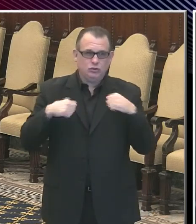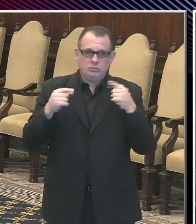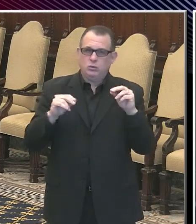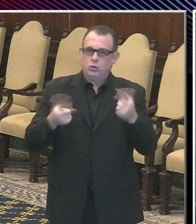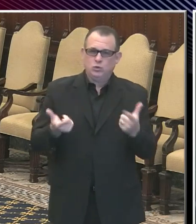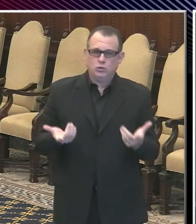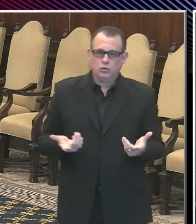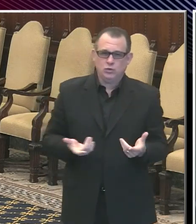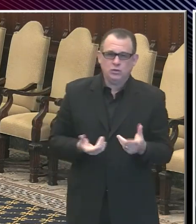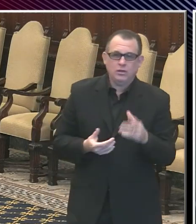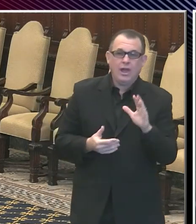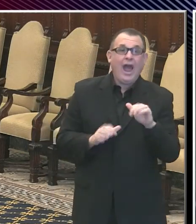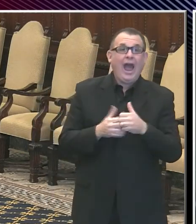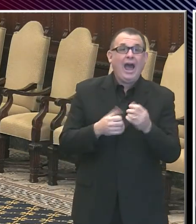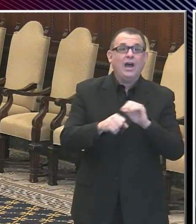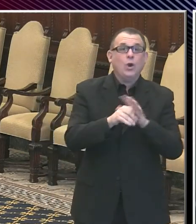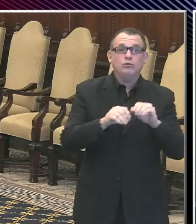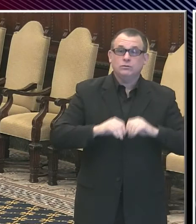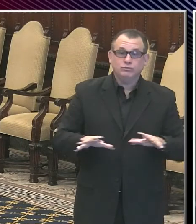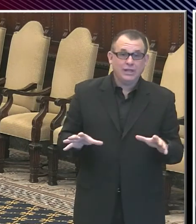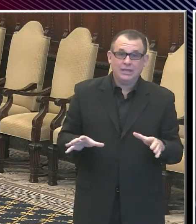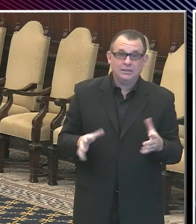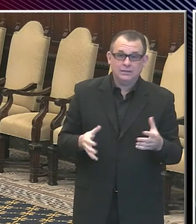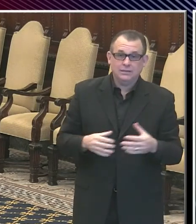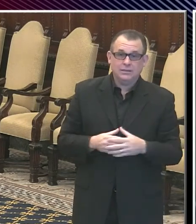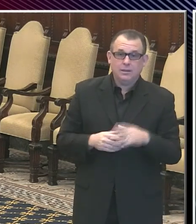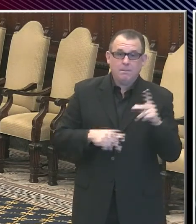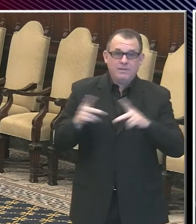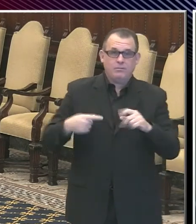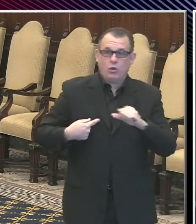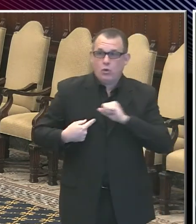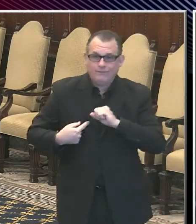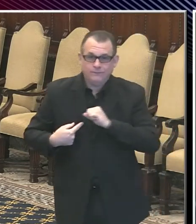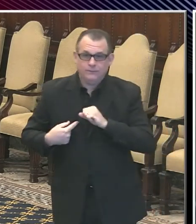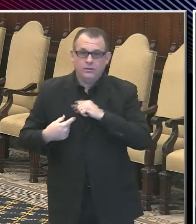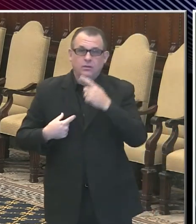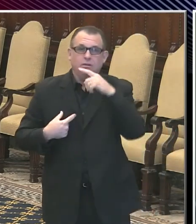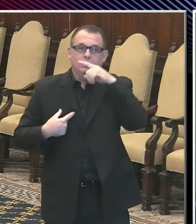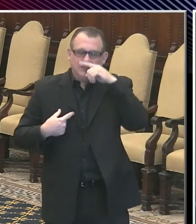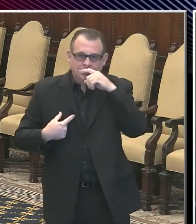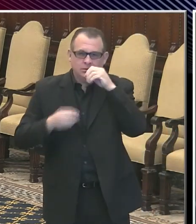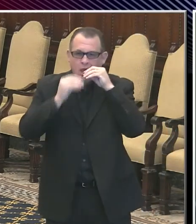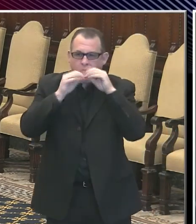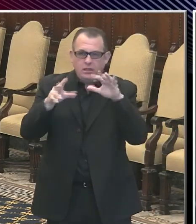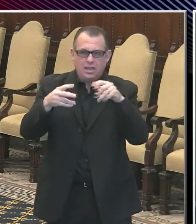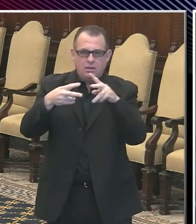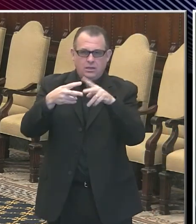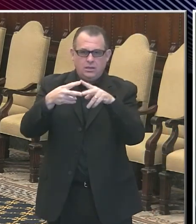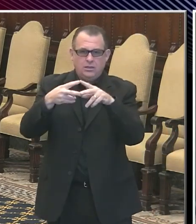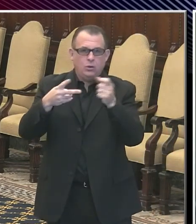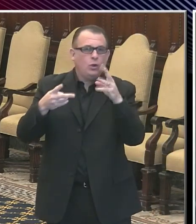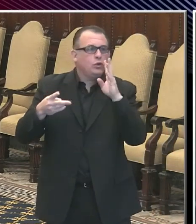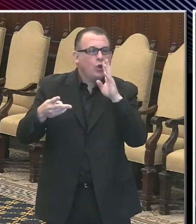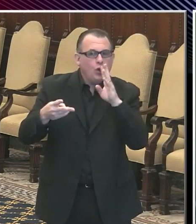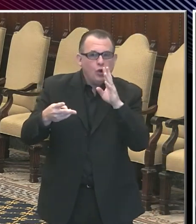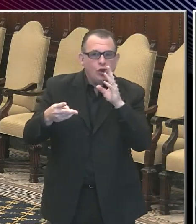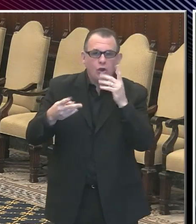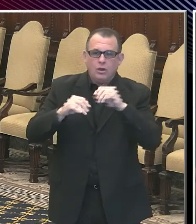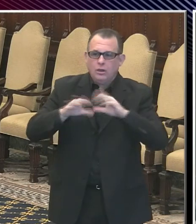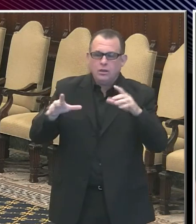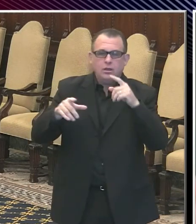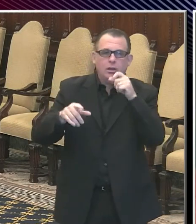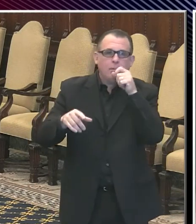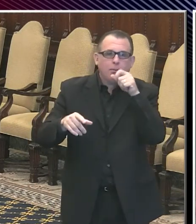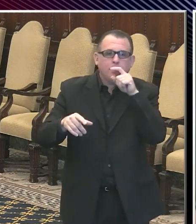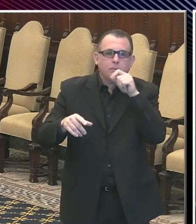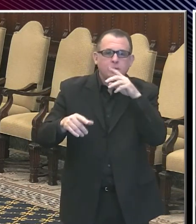virus is transmitted is when people cough or sneeze, or to a lesser extent just talk, that they put out little droplets in the air,